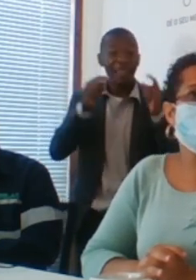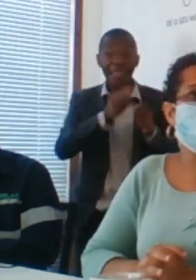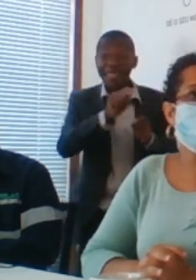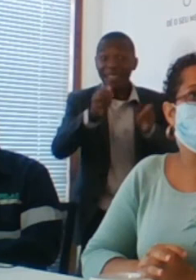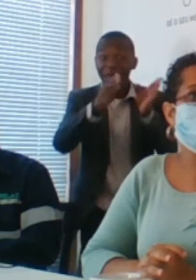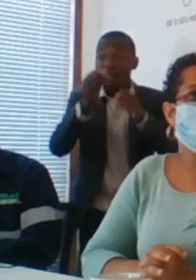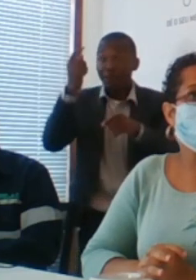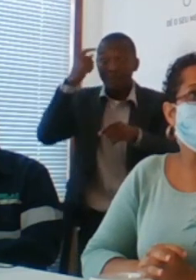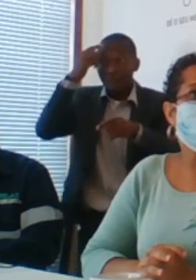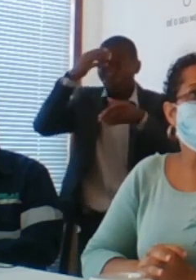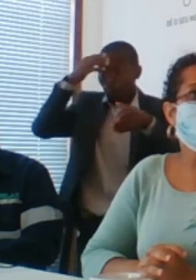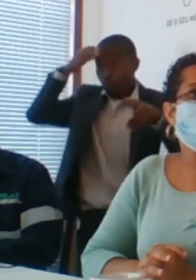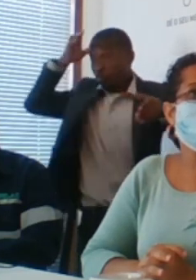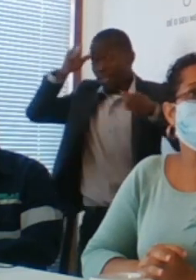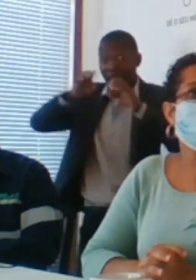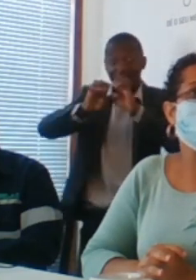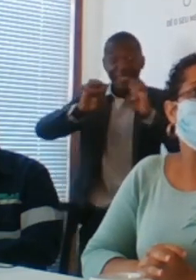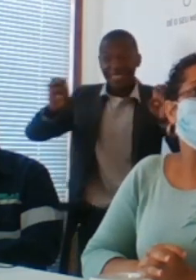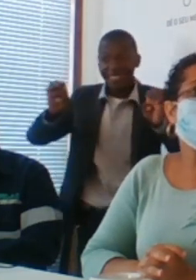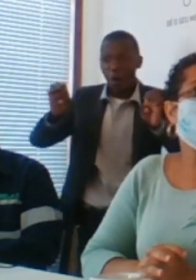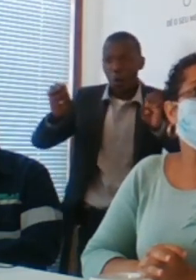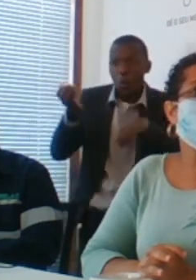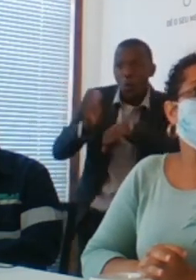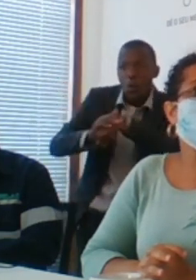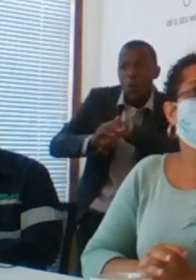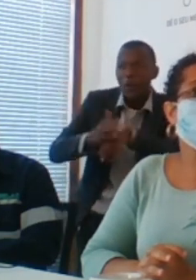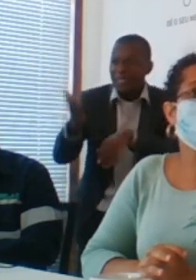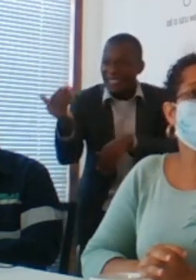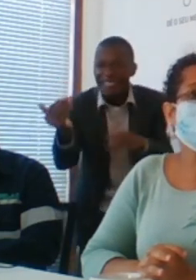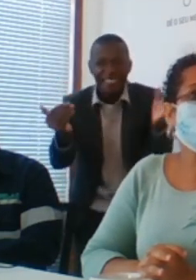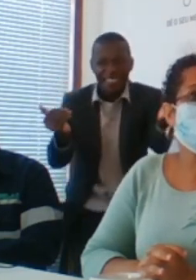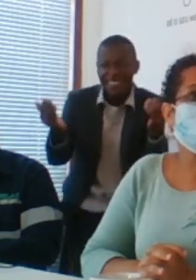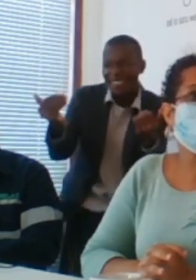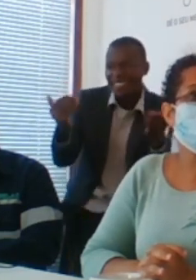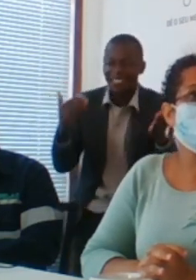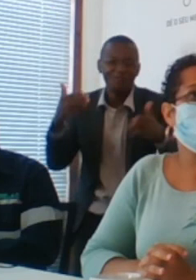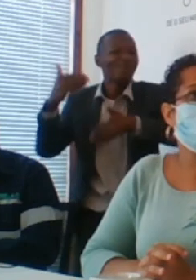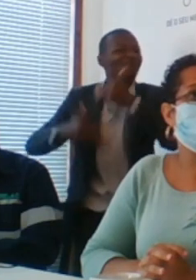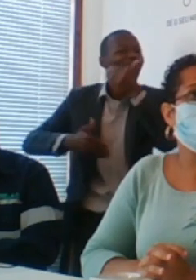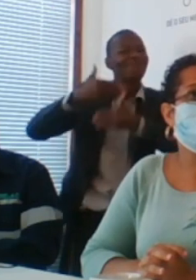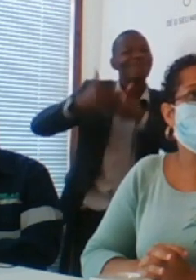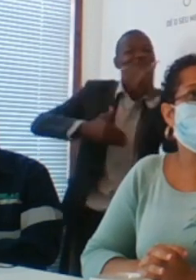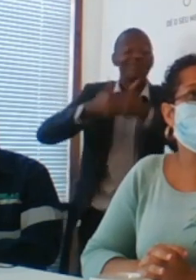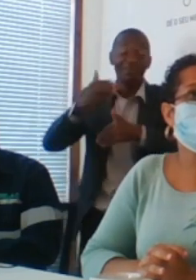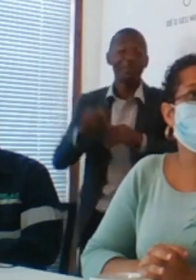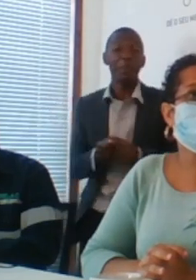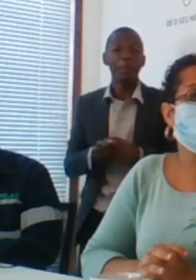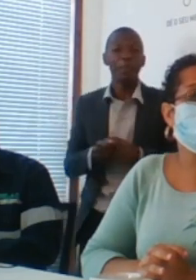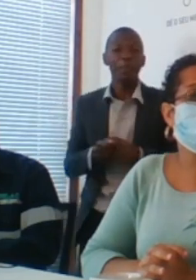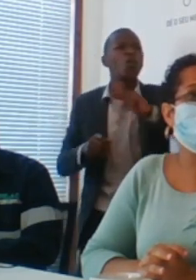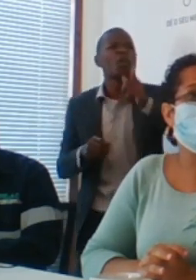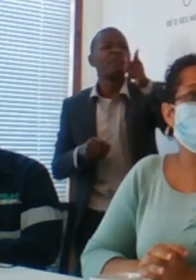with special skills. And for those that are asking about Portuguese, we